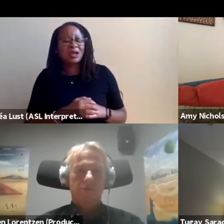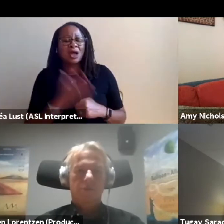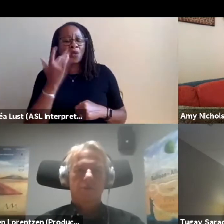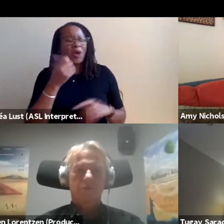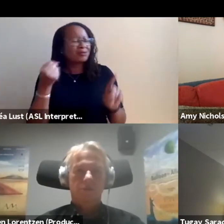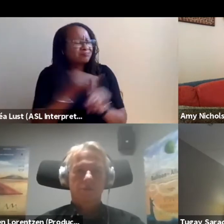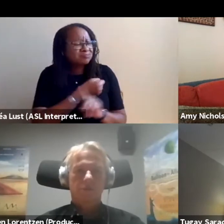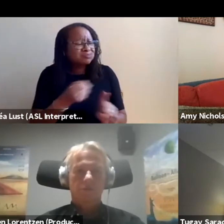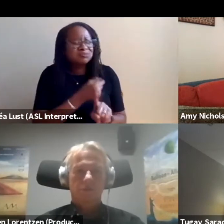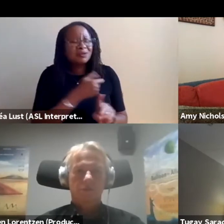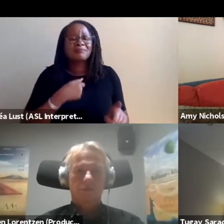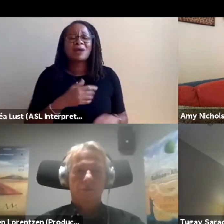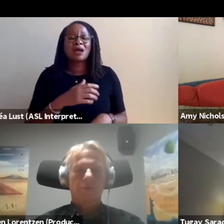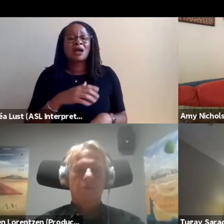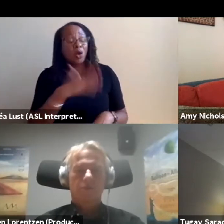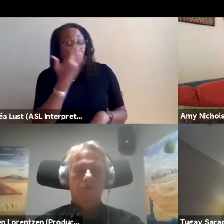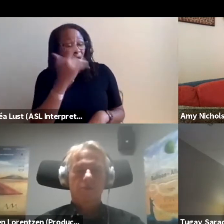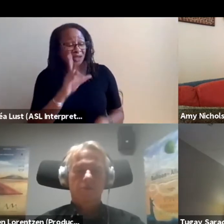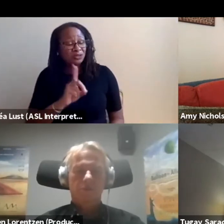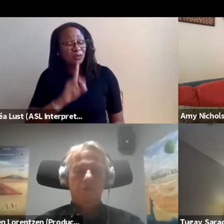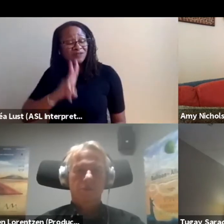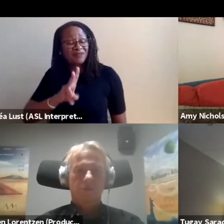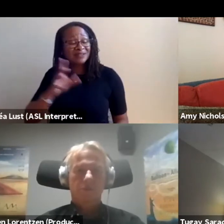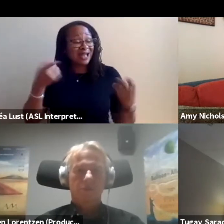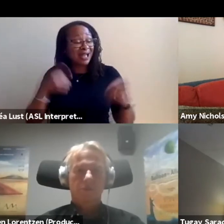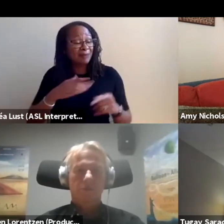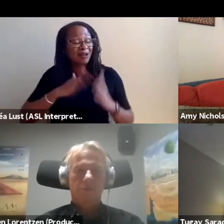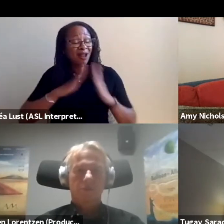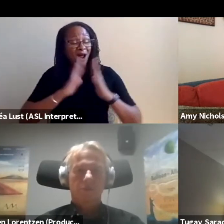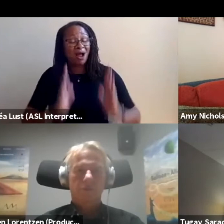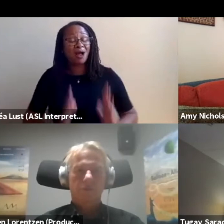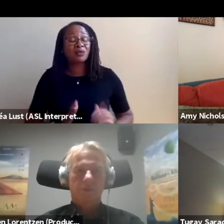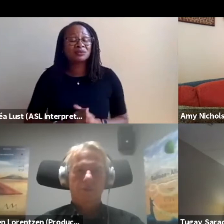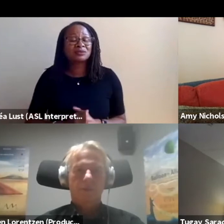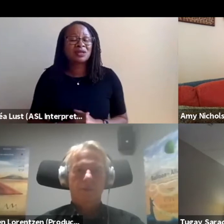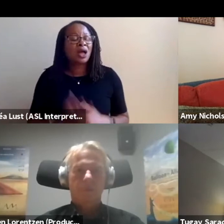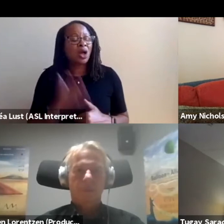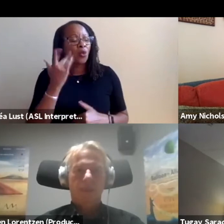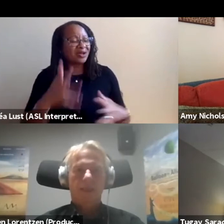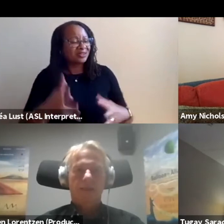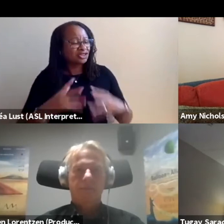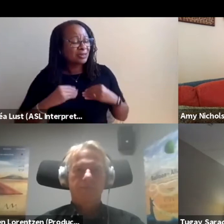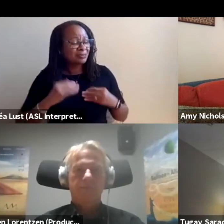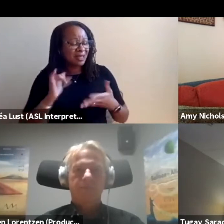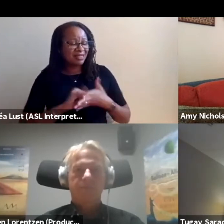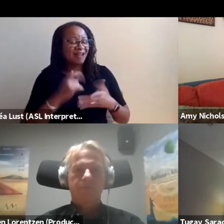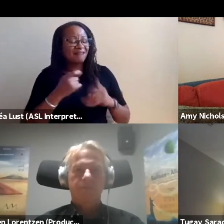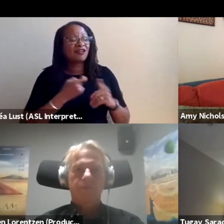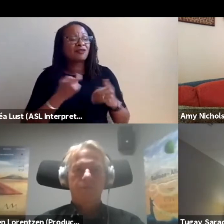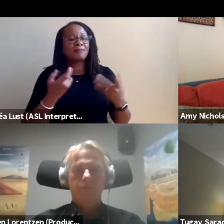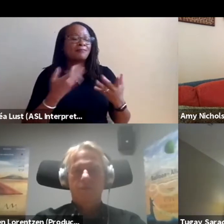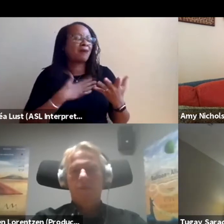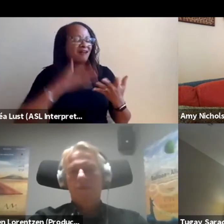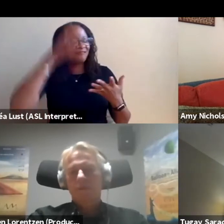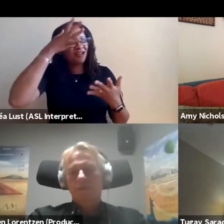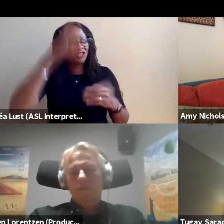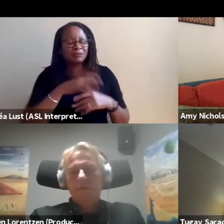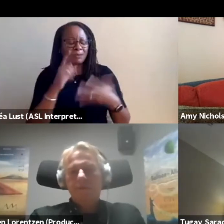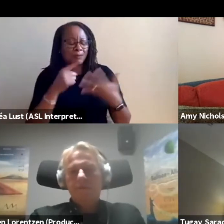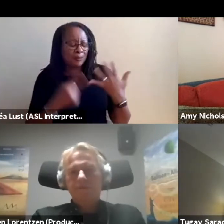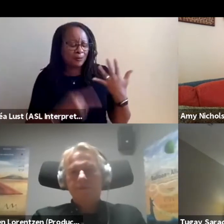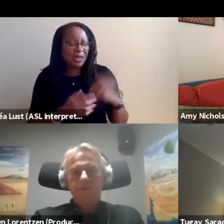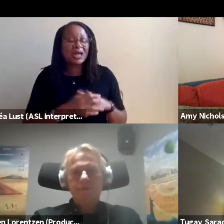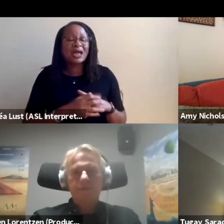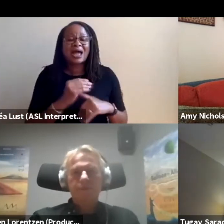why domestic violence happened in our house, why she's accepting this and that from my father, so, and patriarchy, and my